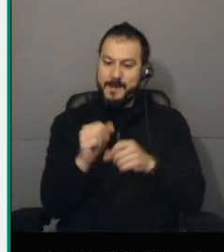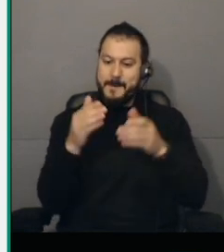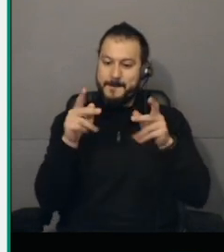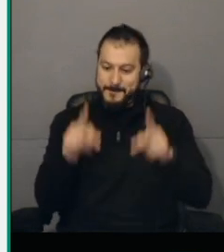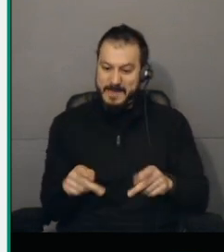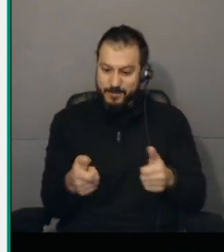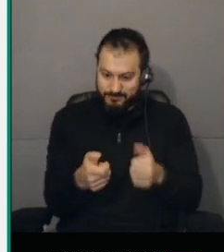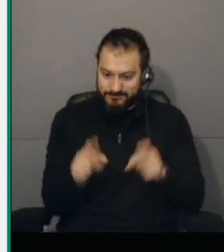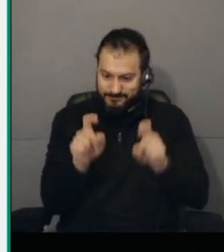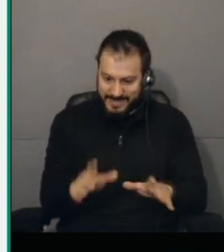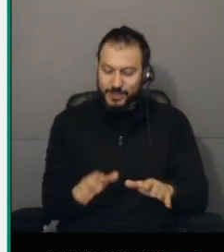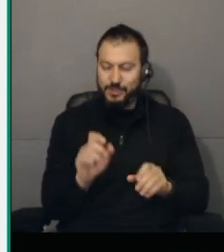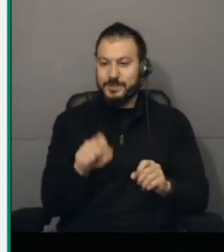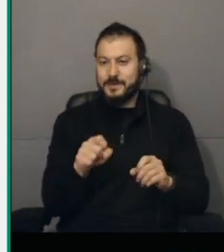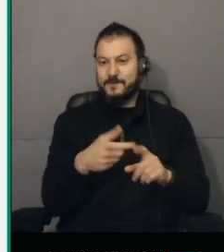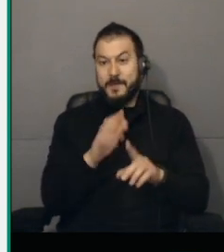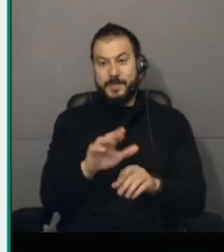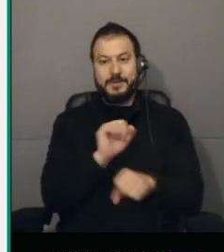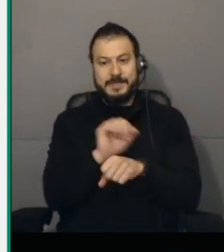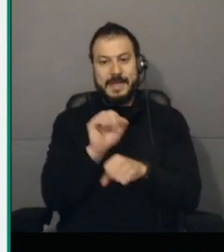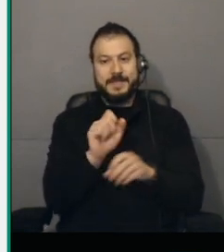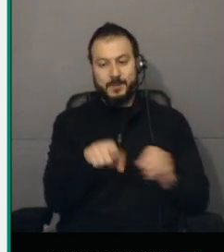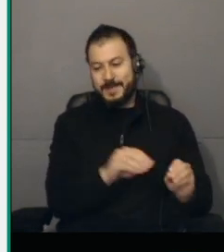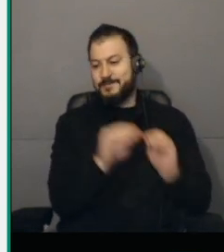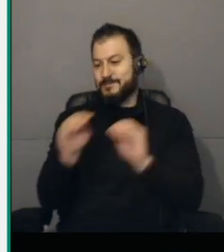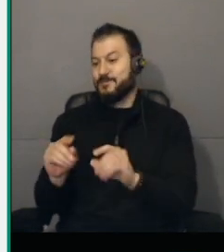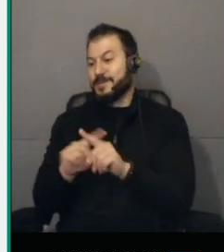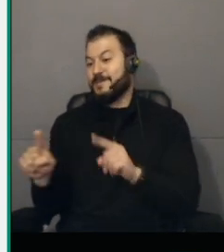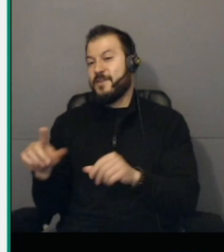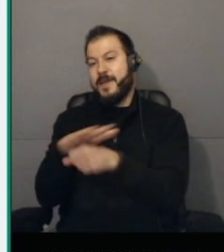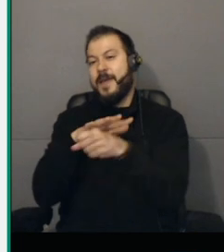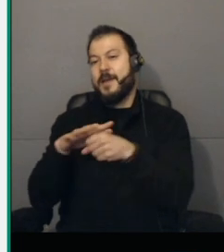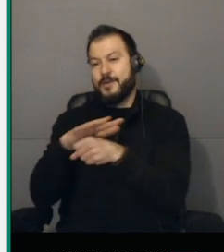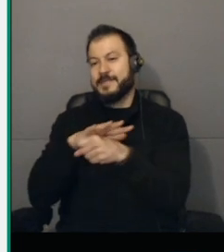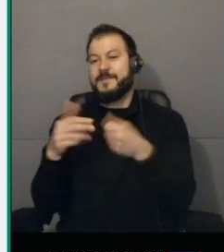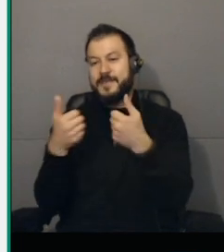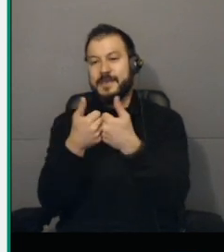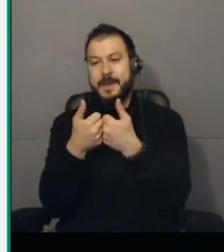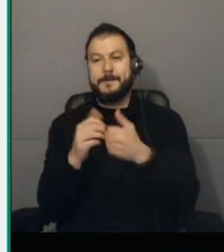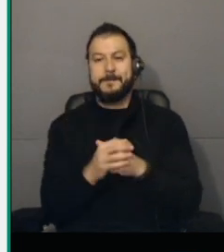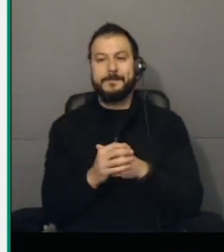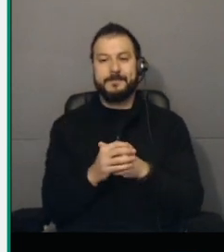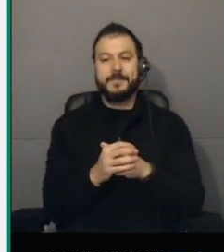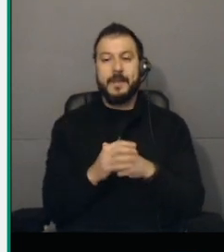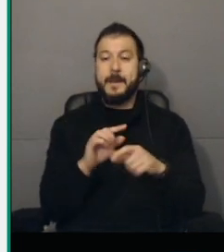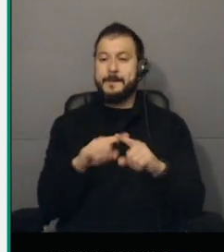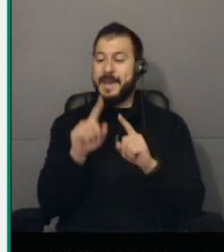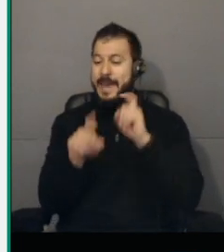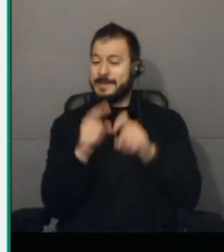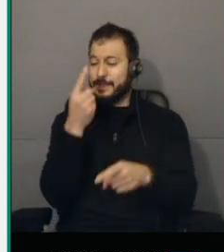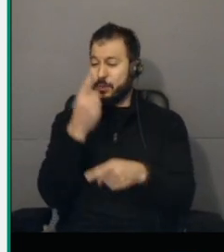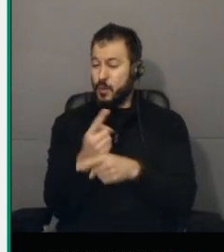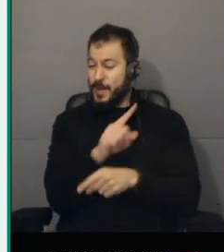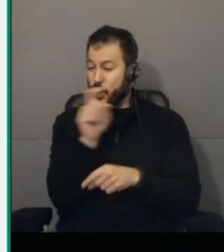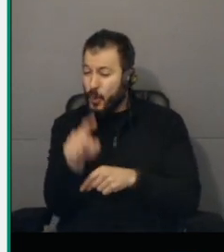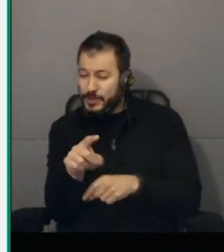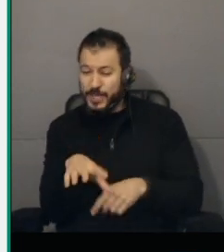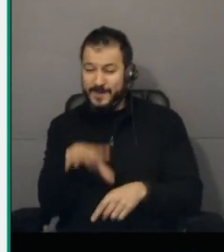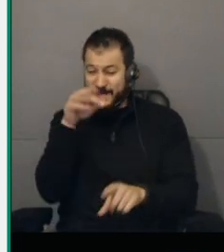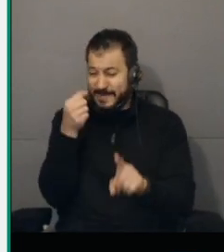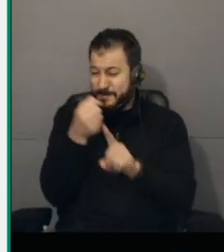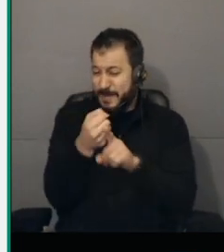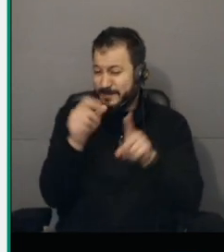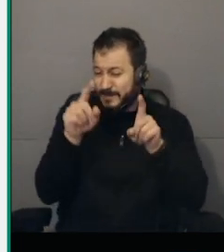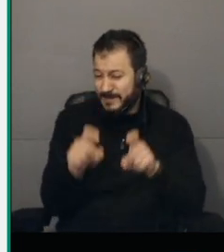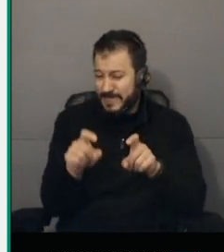we can get to new tests and increase confidence in more areas of our game. But just as important as asking the right questions and finding impactful